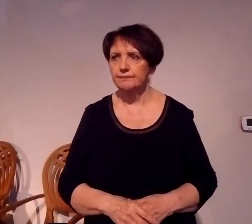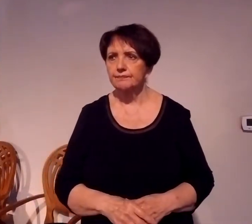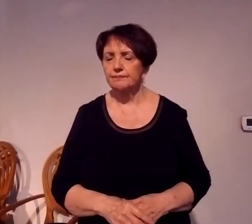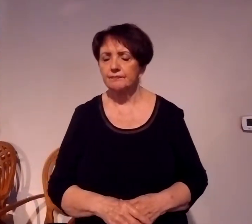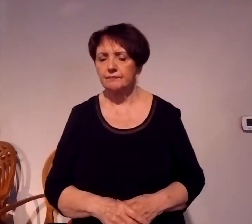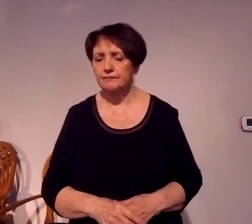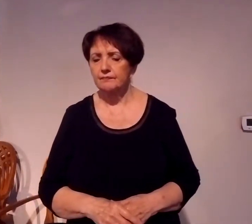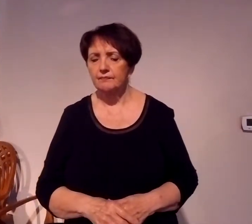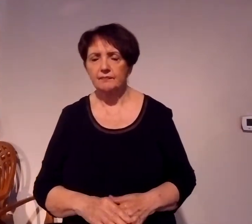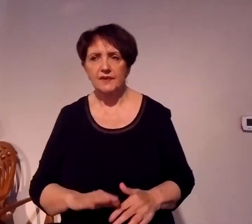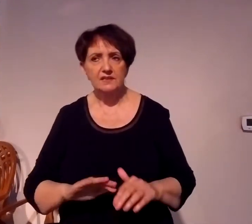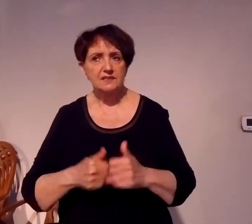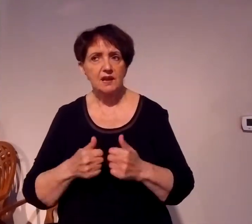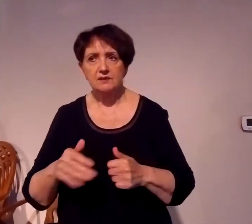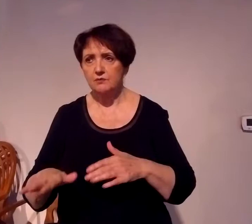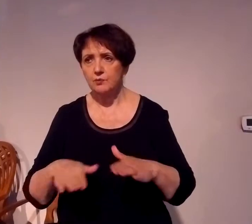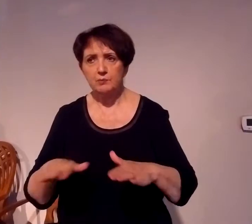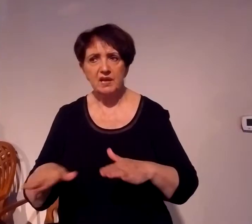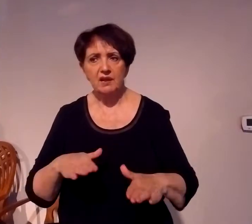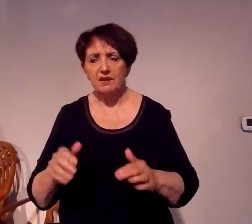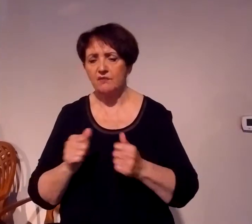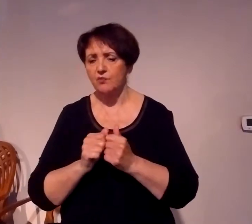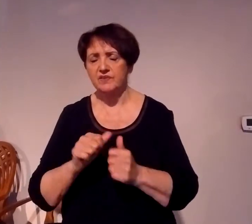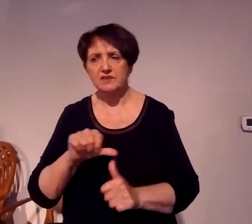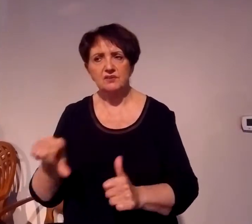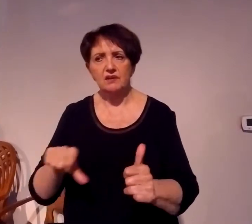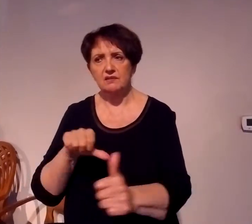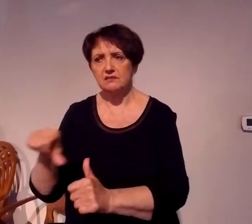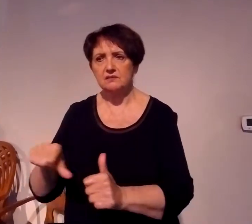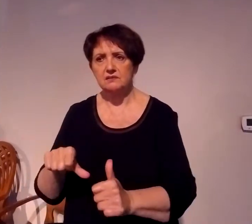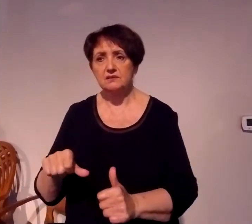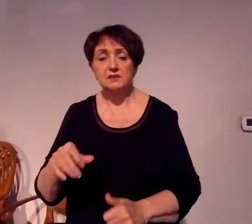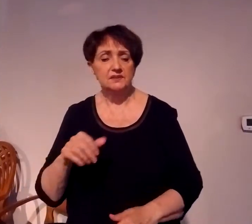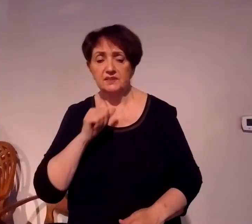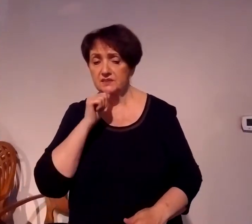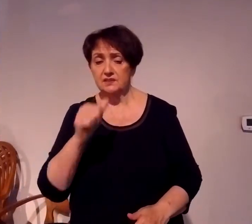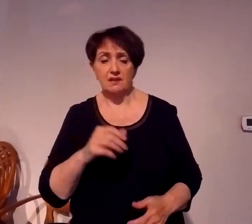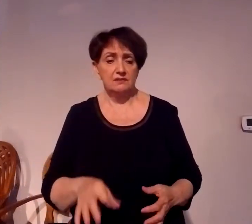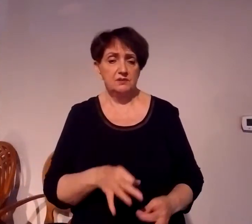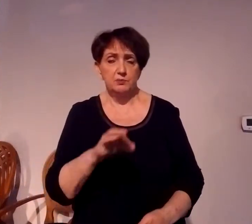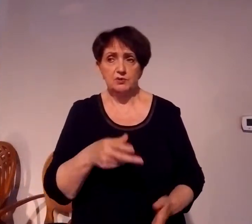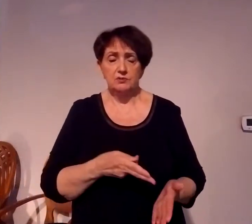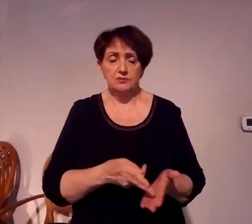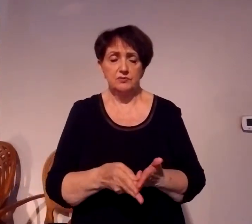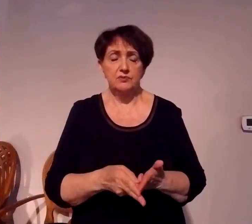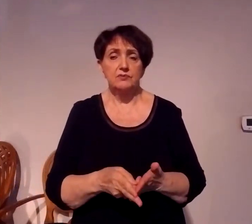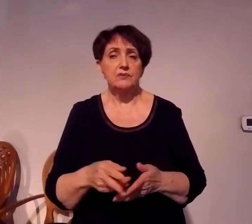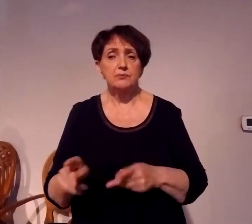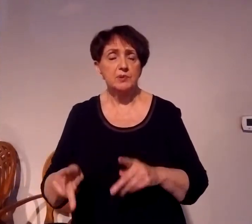It's not how we behave towards each other. That is not the spiritual truth of humanity. That is not the way